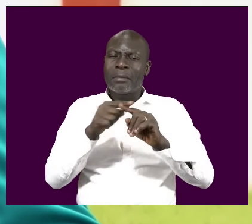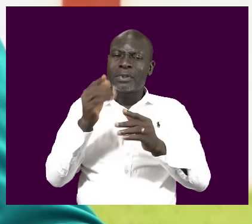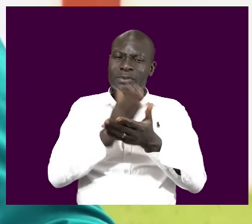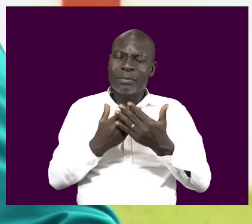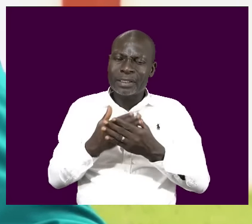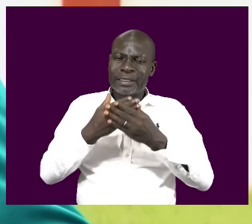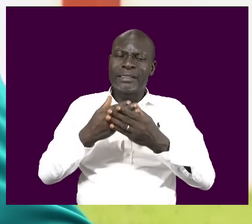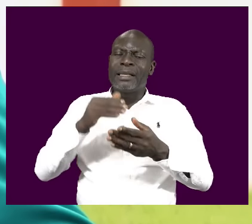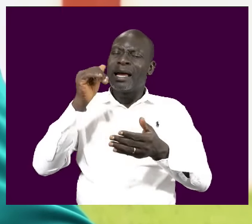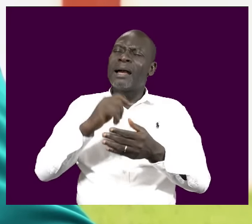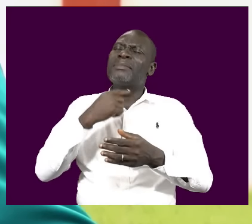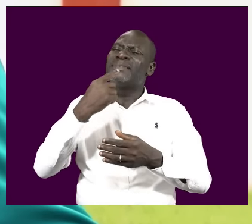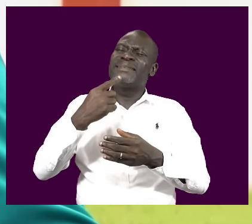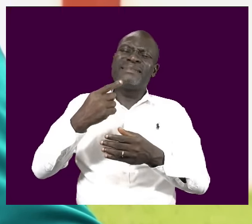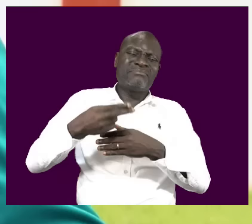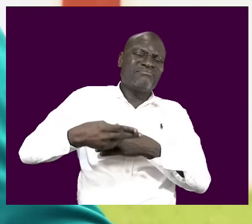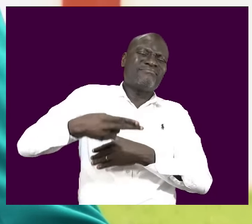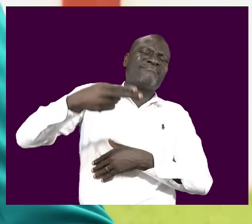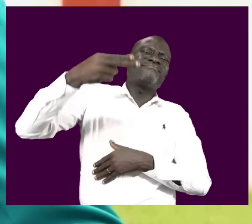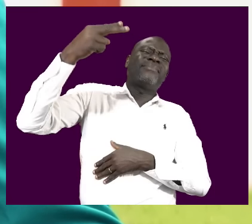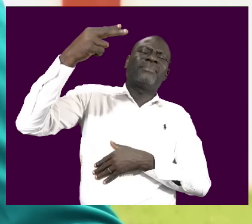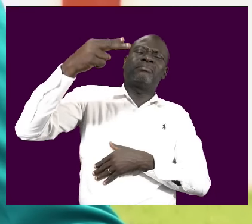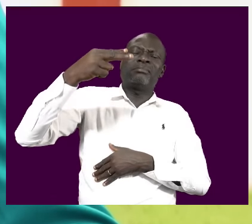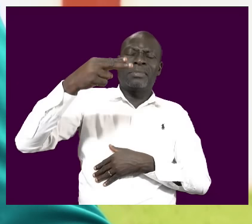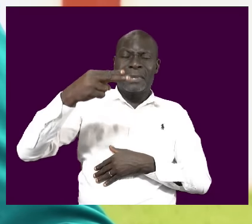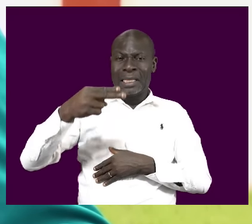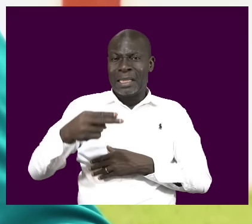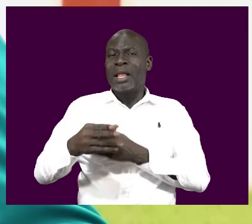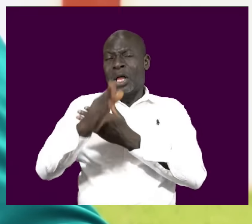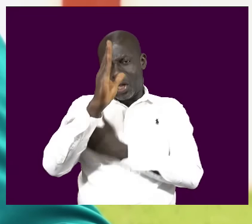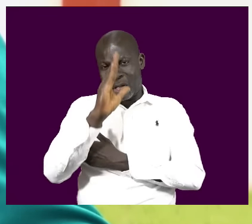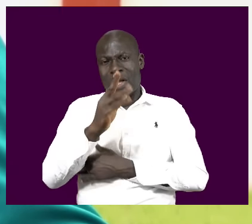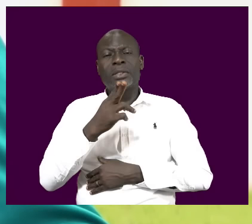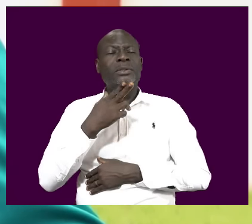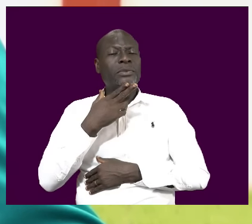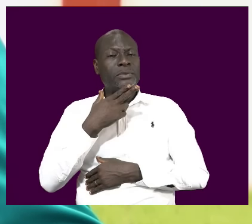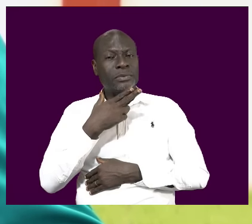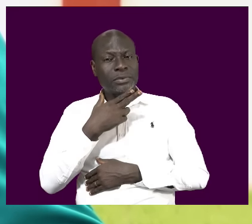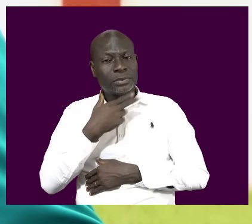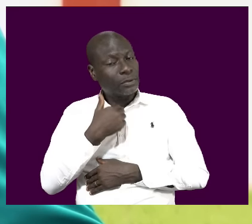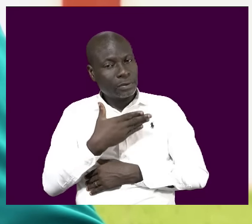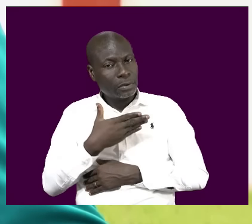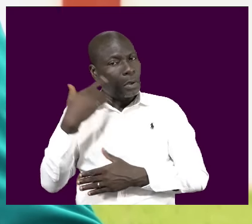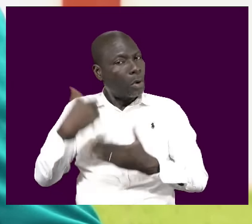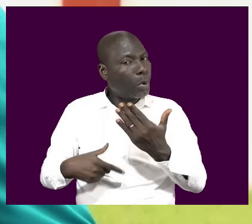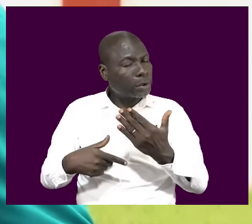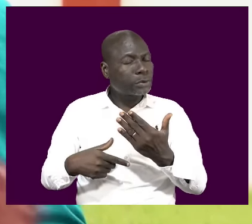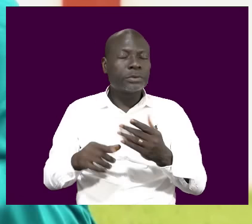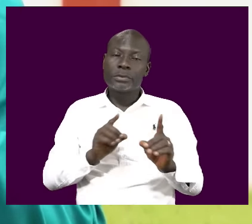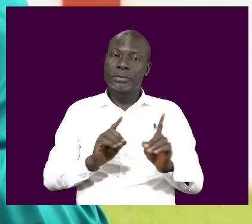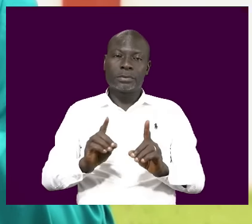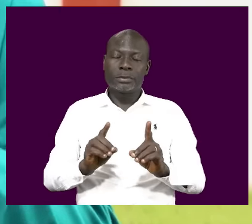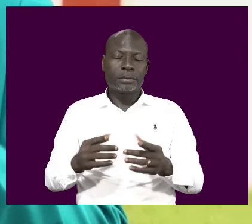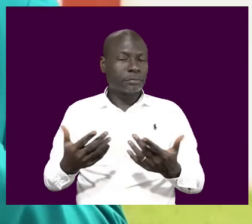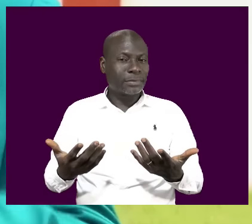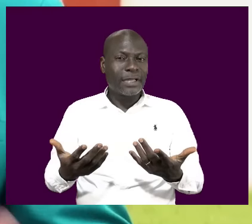cost so. Me ye onyanko pon sam pakani, a dear necessa meye. Or of all teme, say